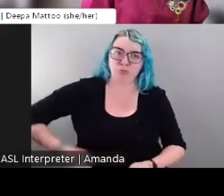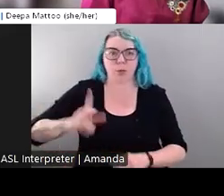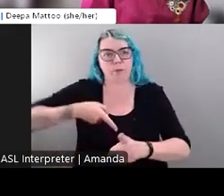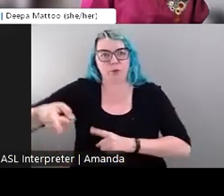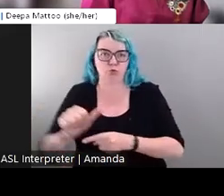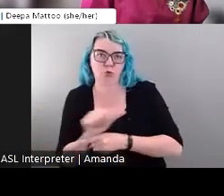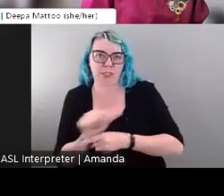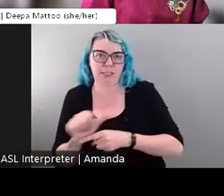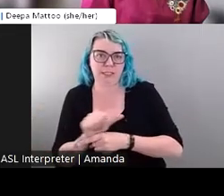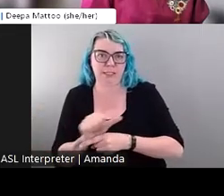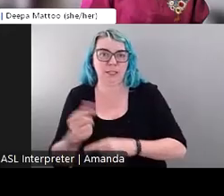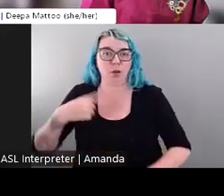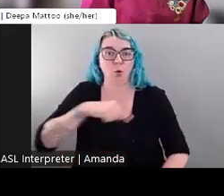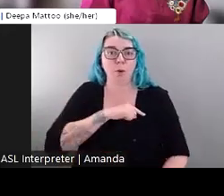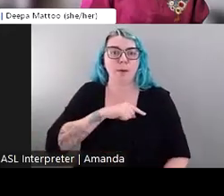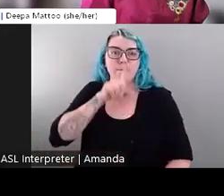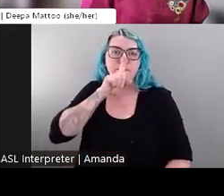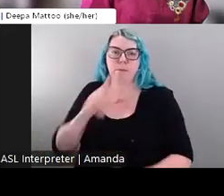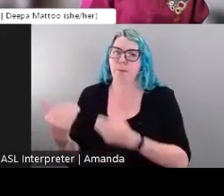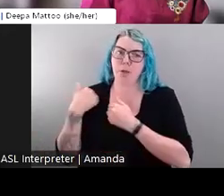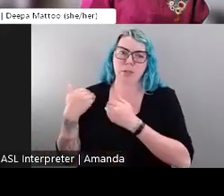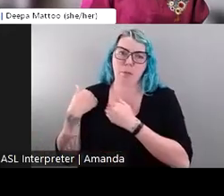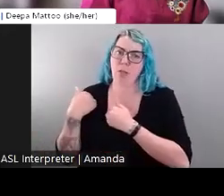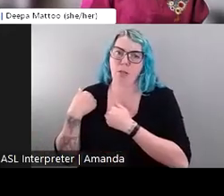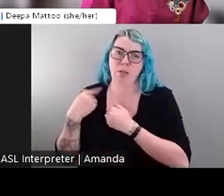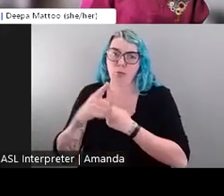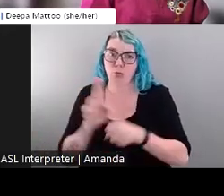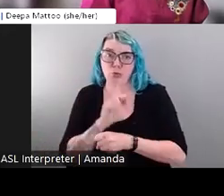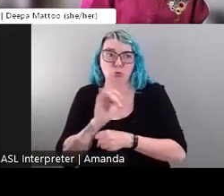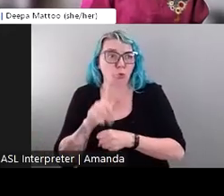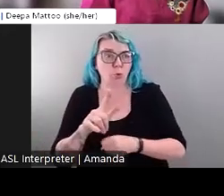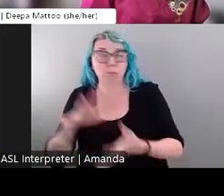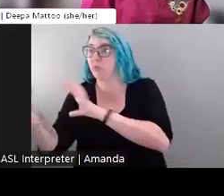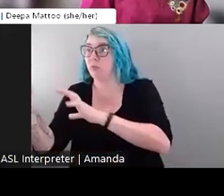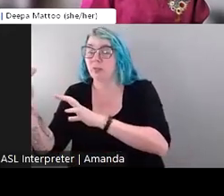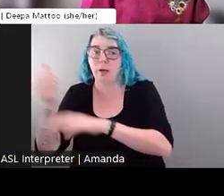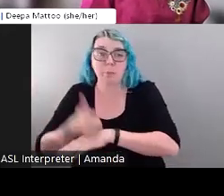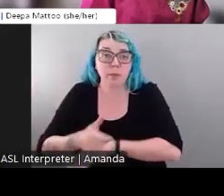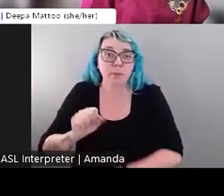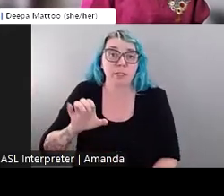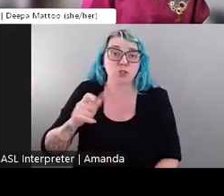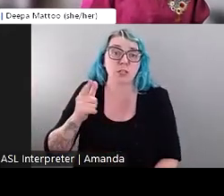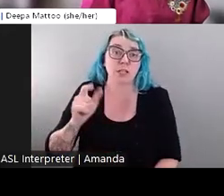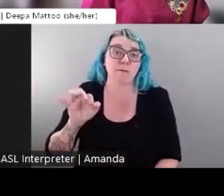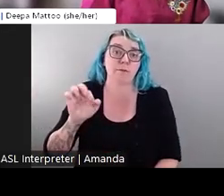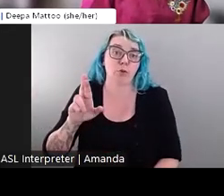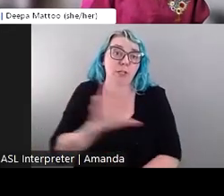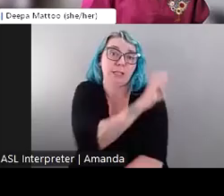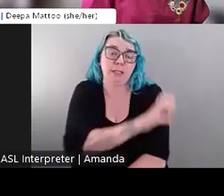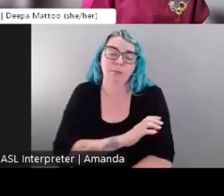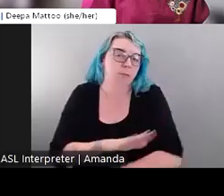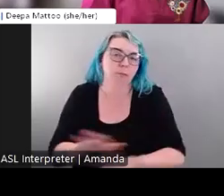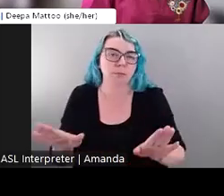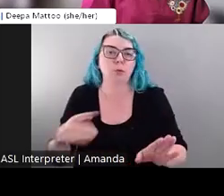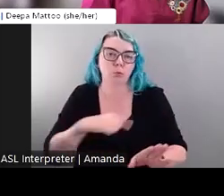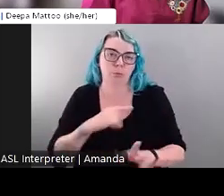tool. And please always refer to your organization's own policies and procedures, which take precedent over the content provided in this tool, and